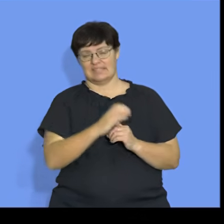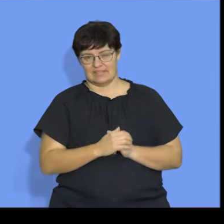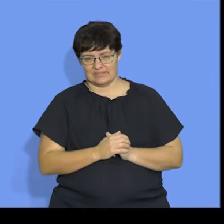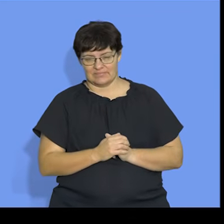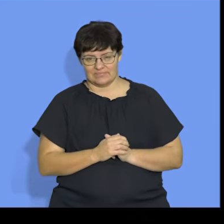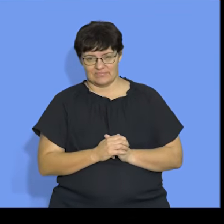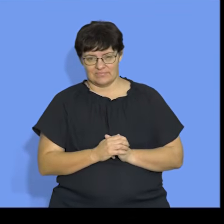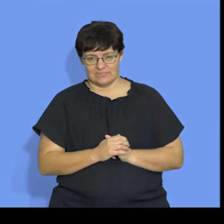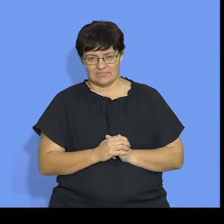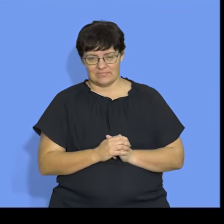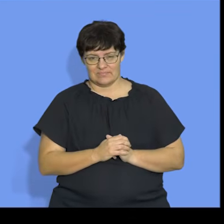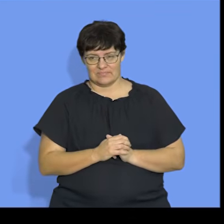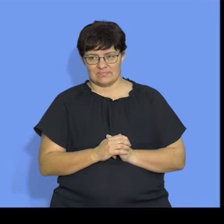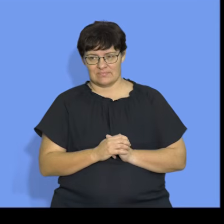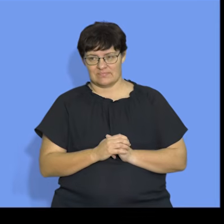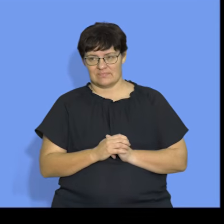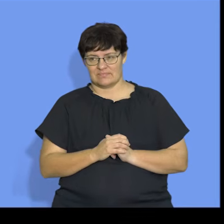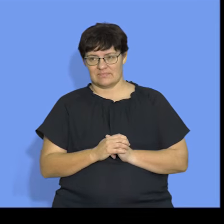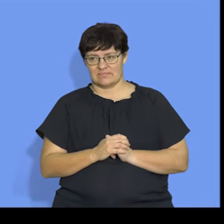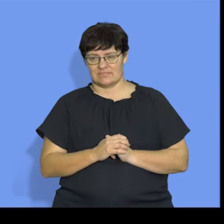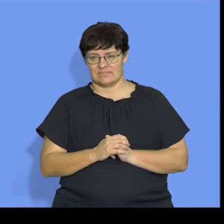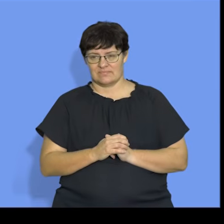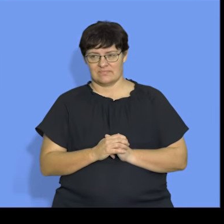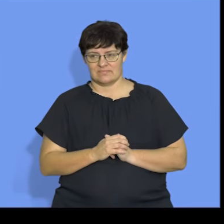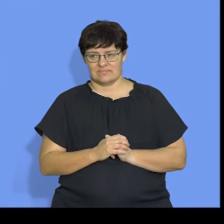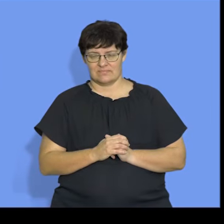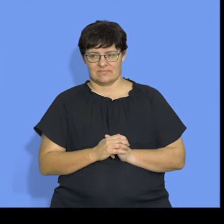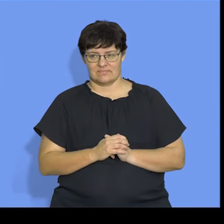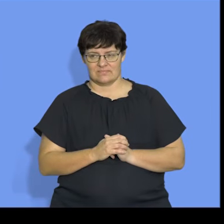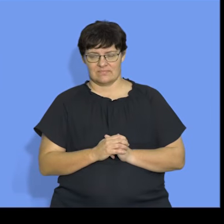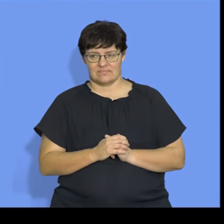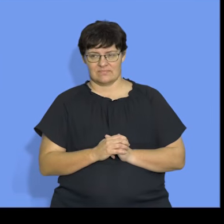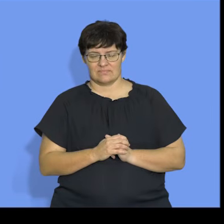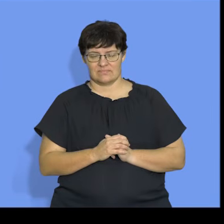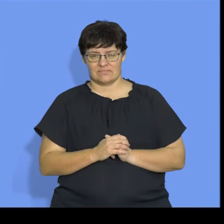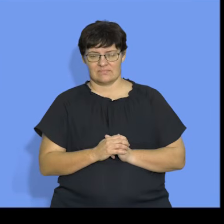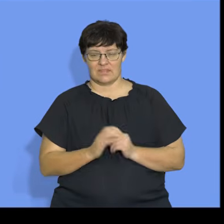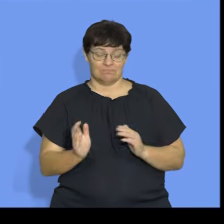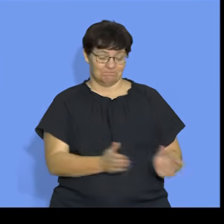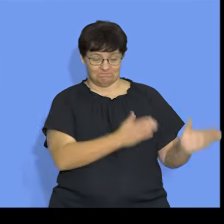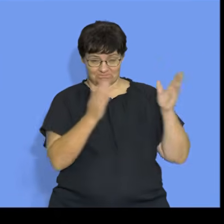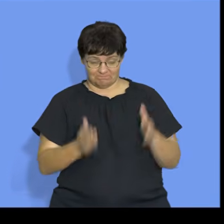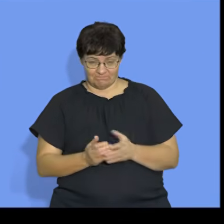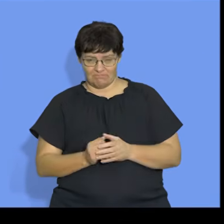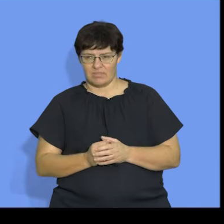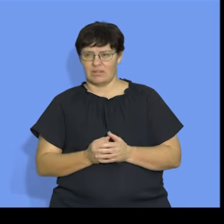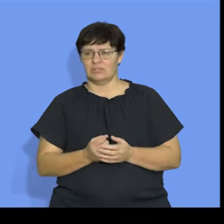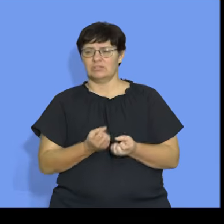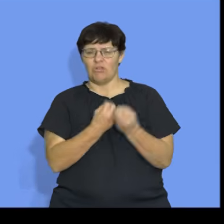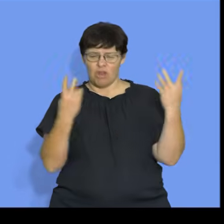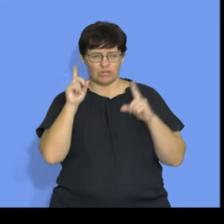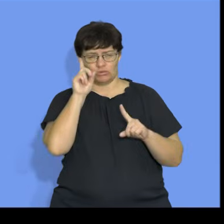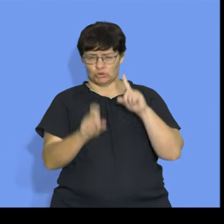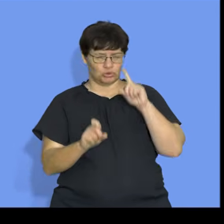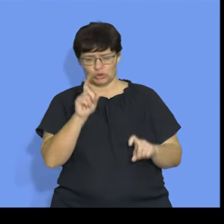most correct answer is going to be number C. Okay, the next question, lots of